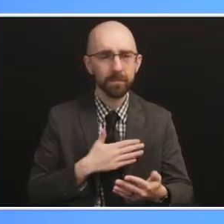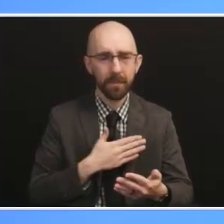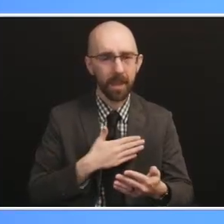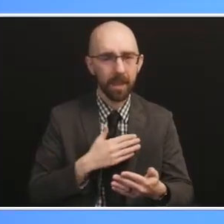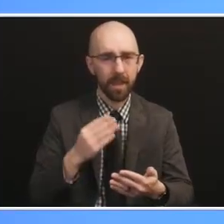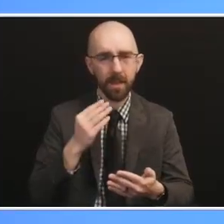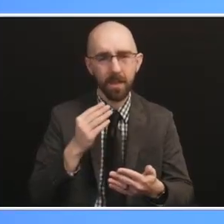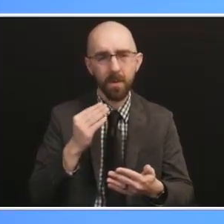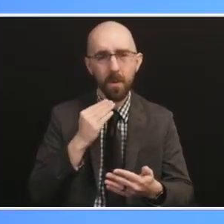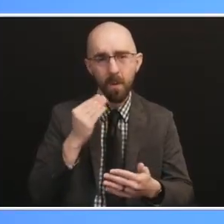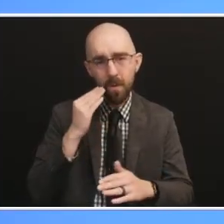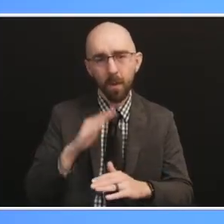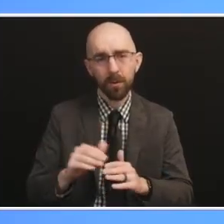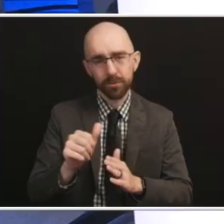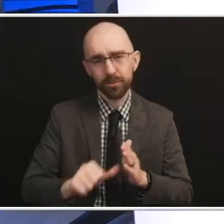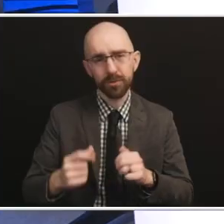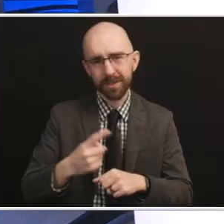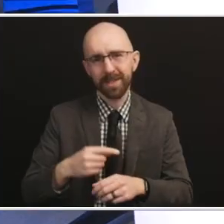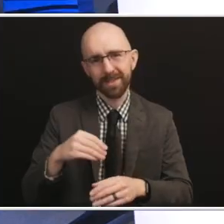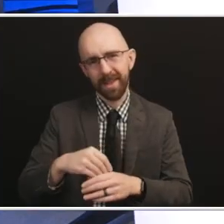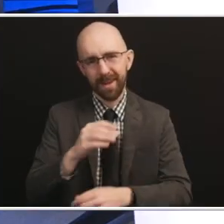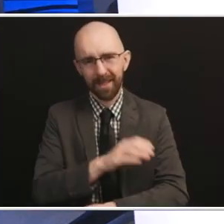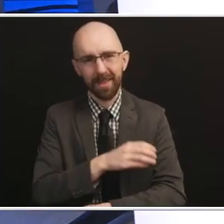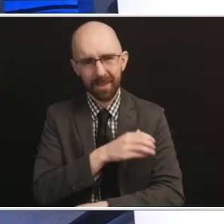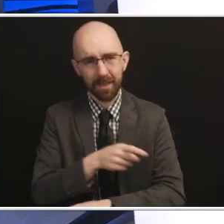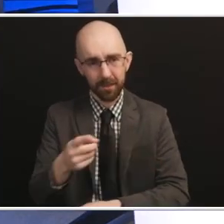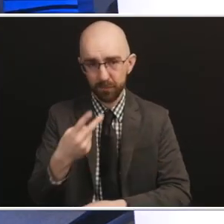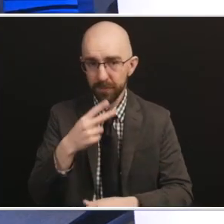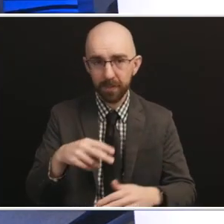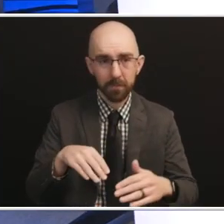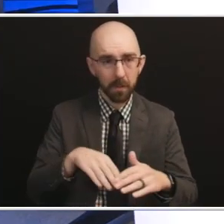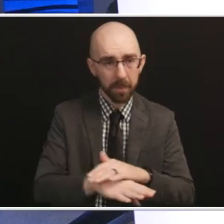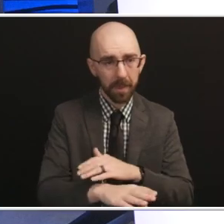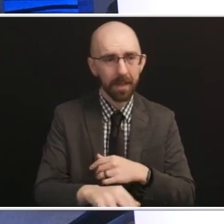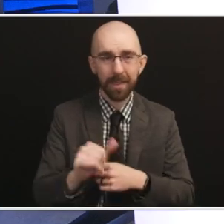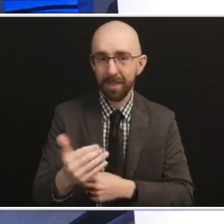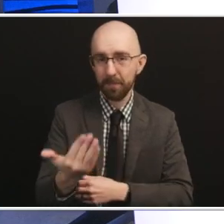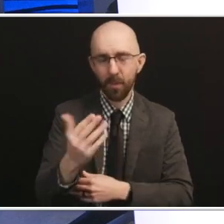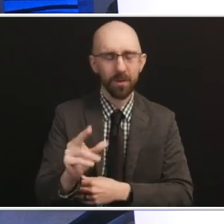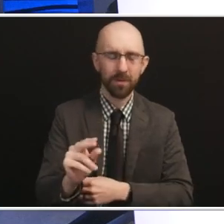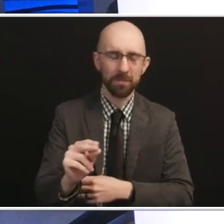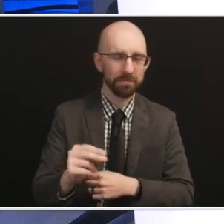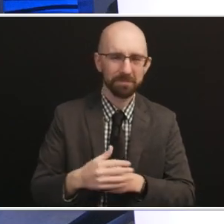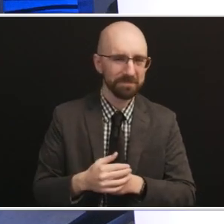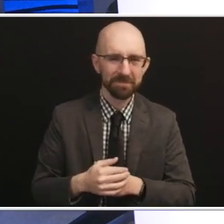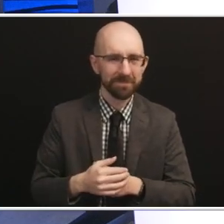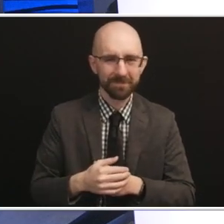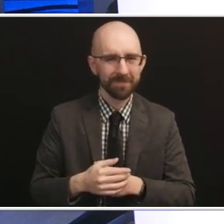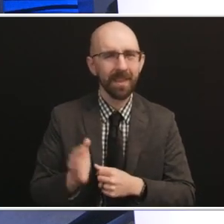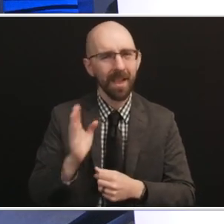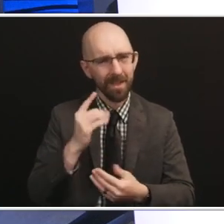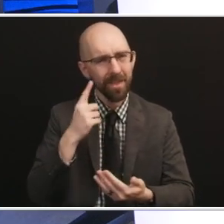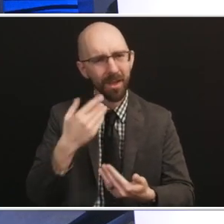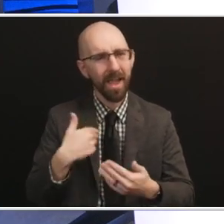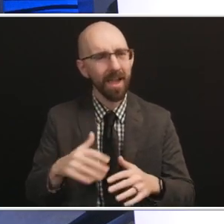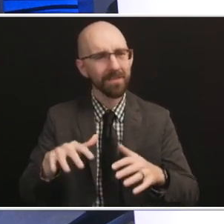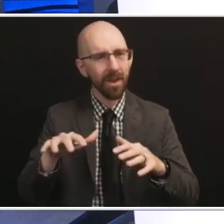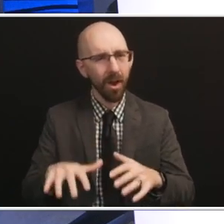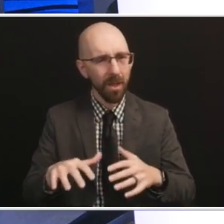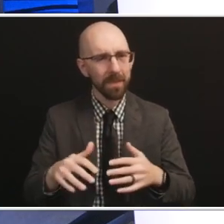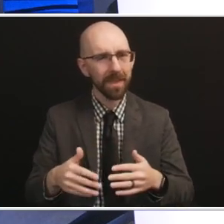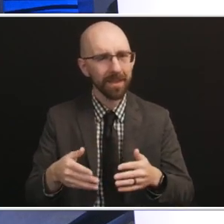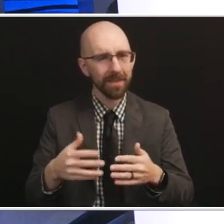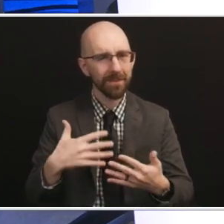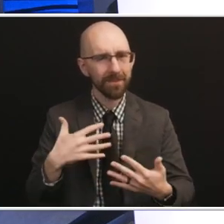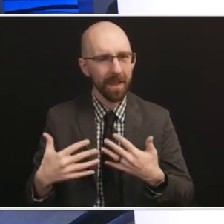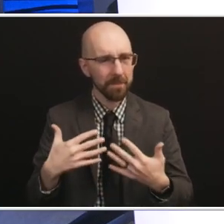day is in the clinic. Did you see them come in that morning? No. Okay. I would think you'd be such a calming person, a calming face